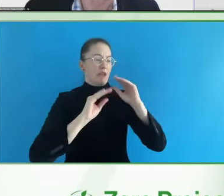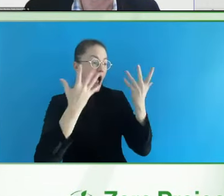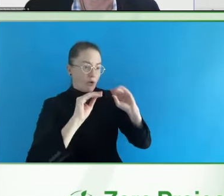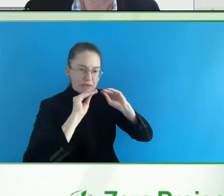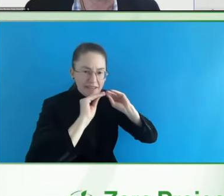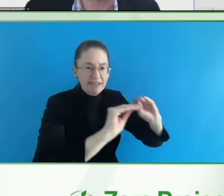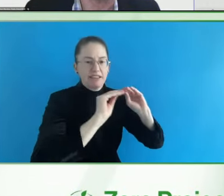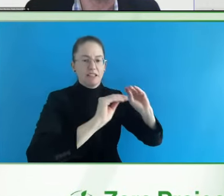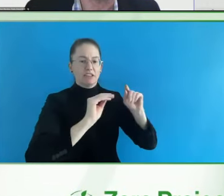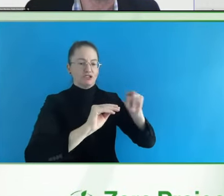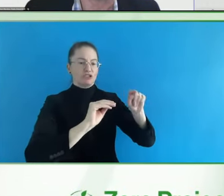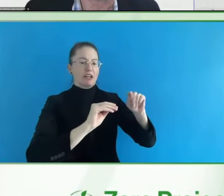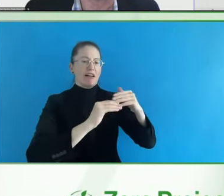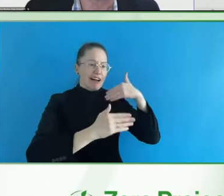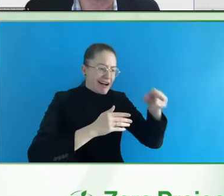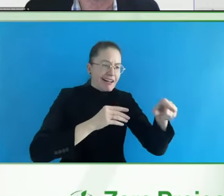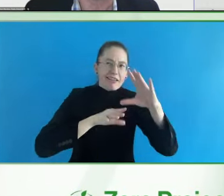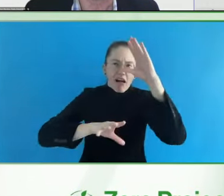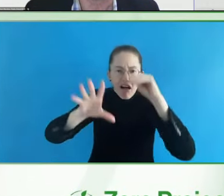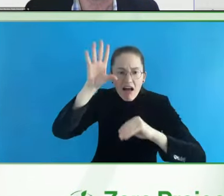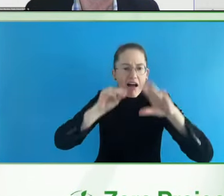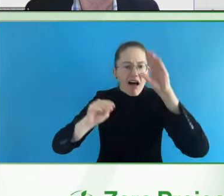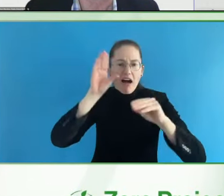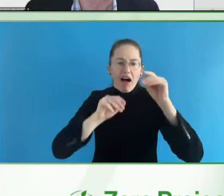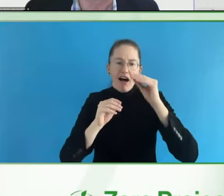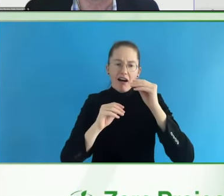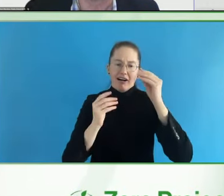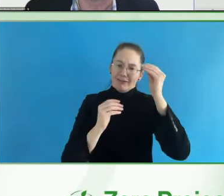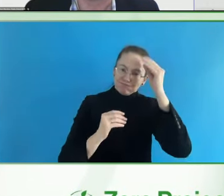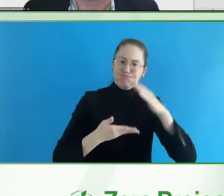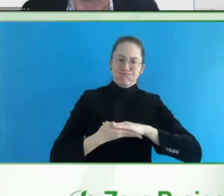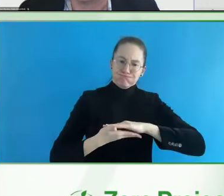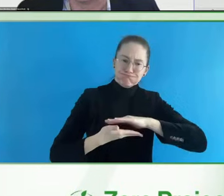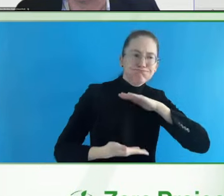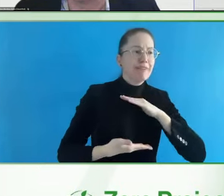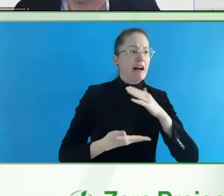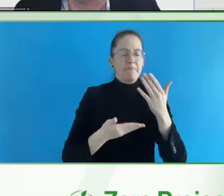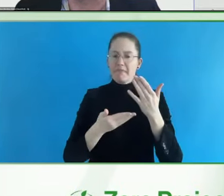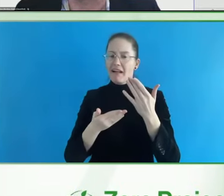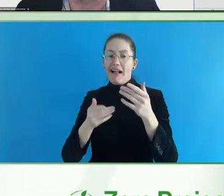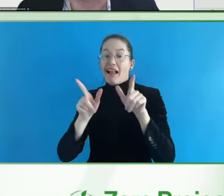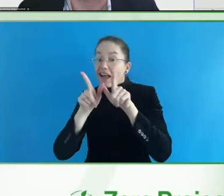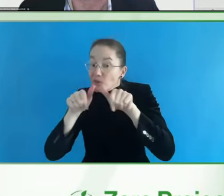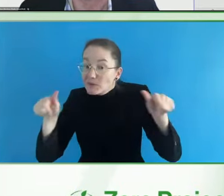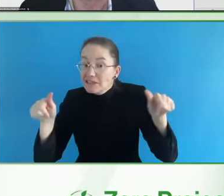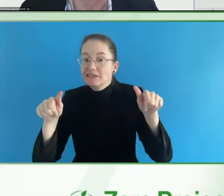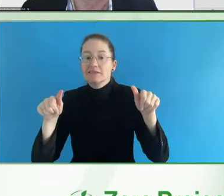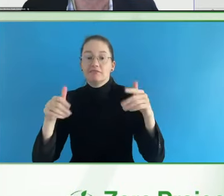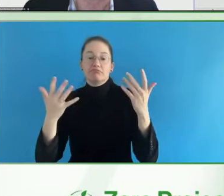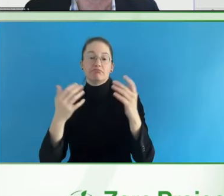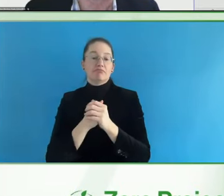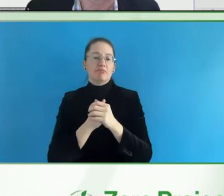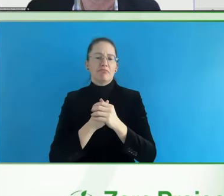of competencies, precisely to eliminate the great barriers that these two